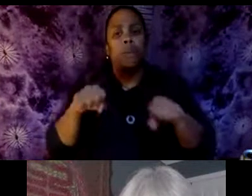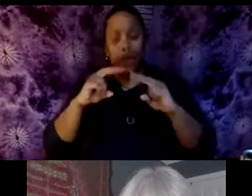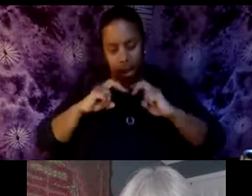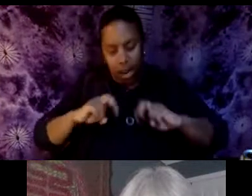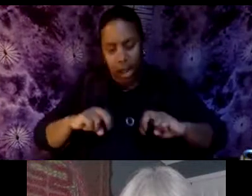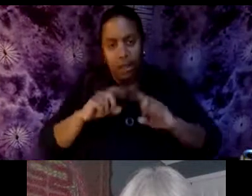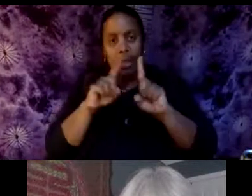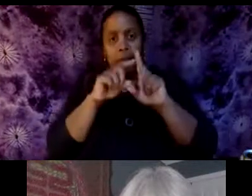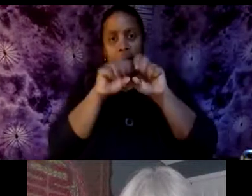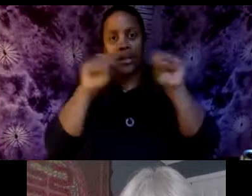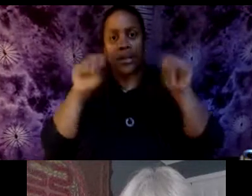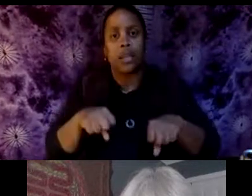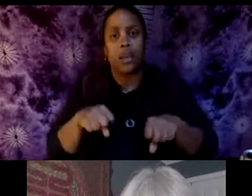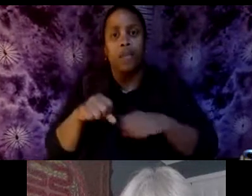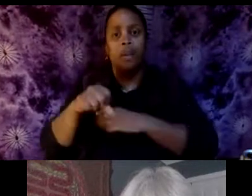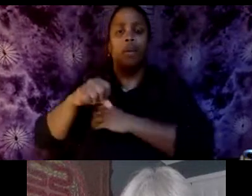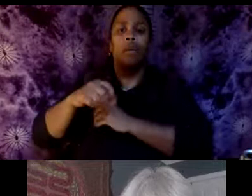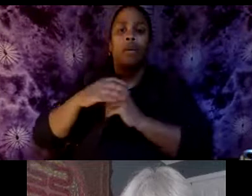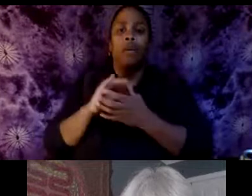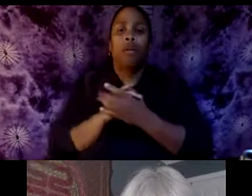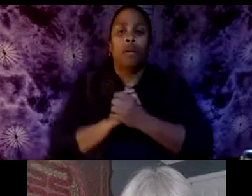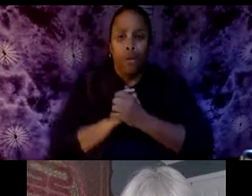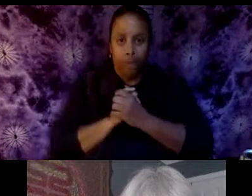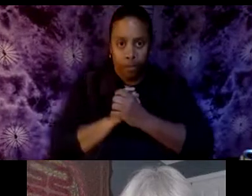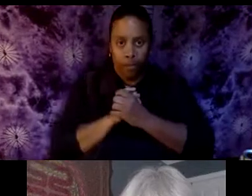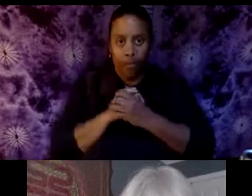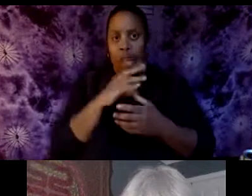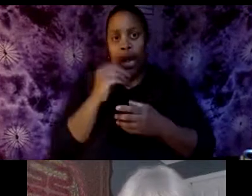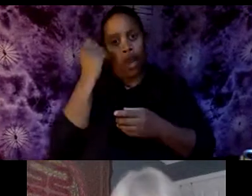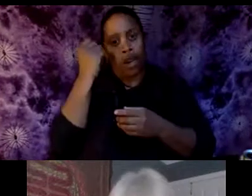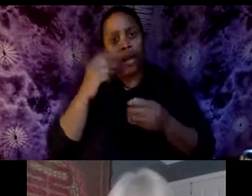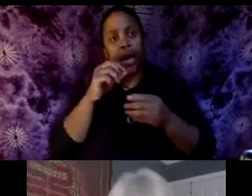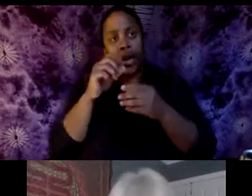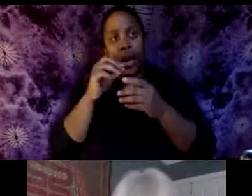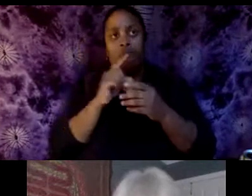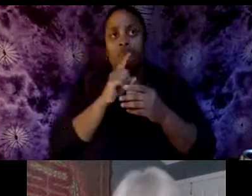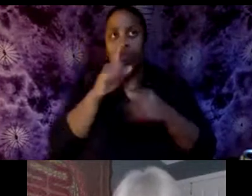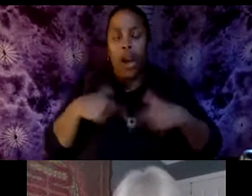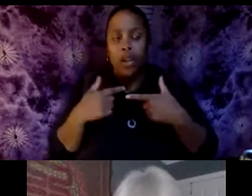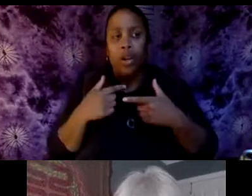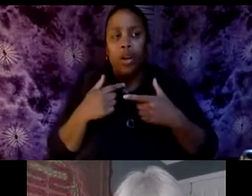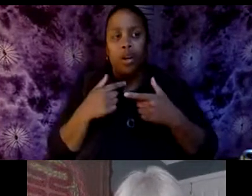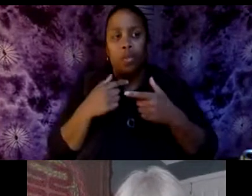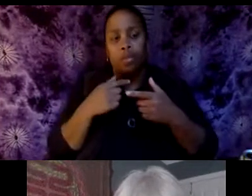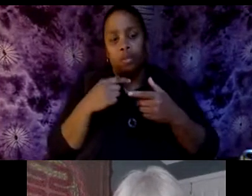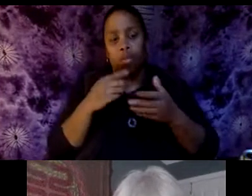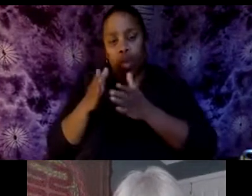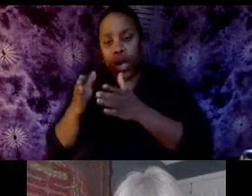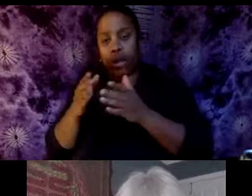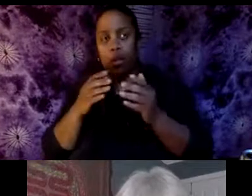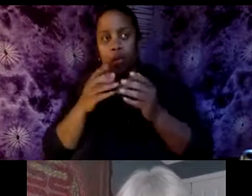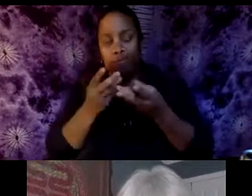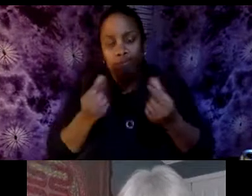bringing understanding in ways that are practically useful. So that's all great. So I love that you're going back to following what your interest was, desire